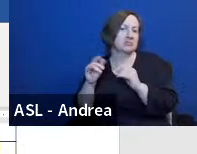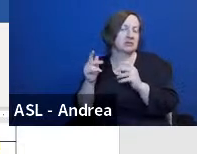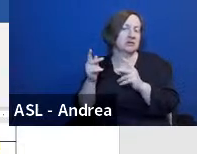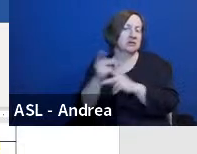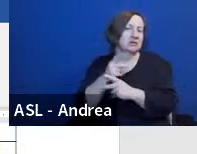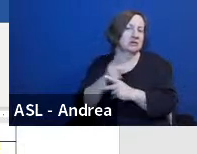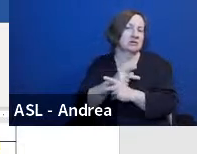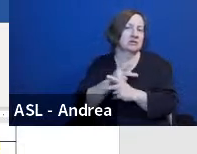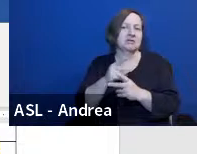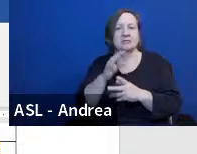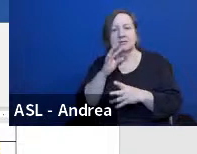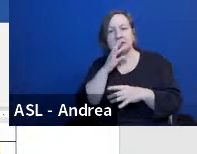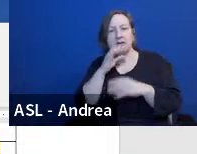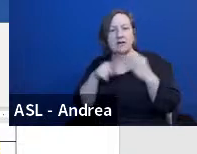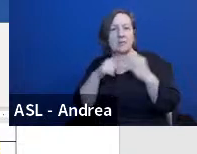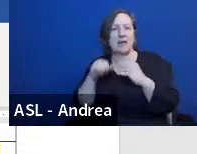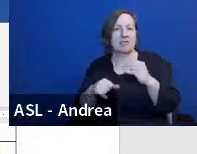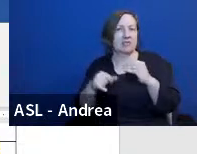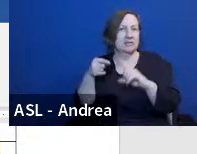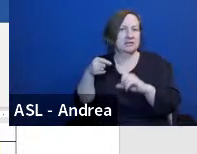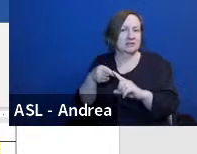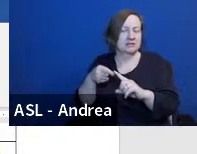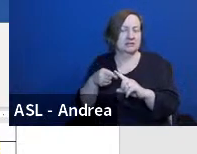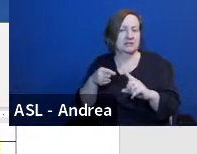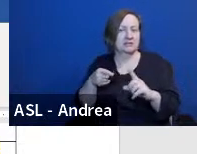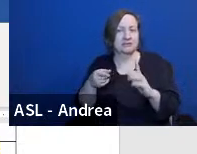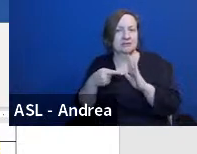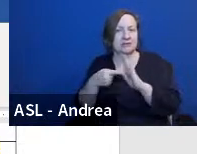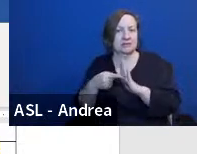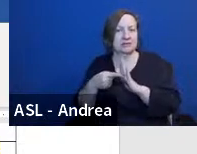to speak to this indicator.